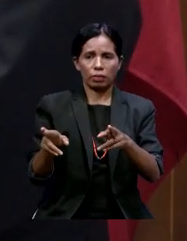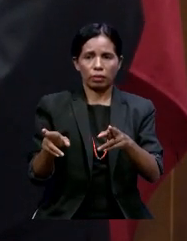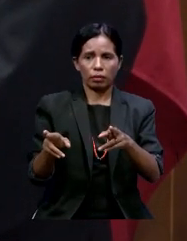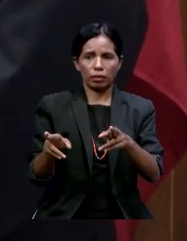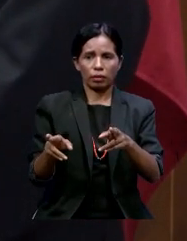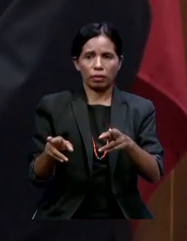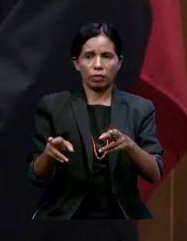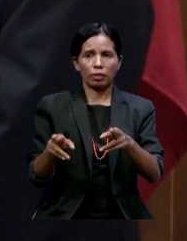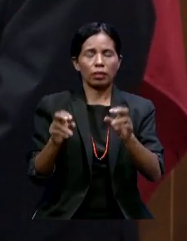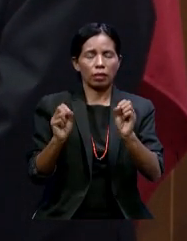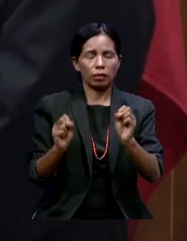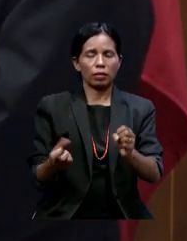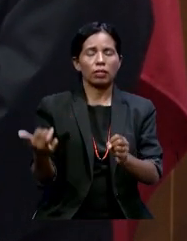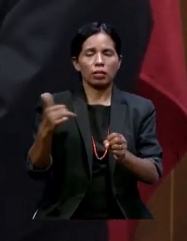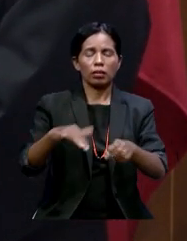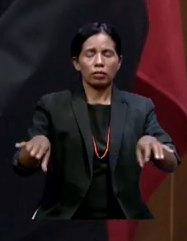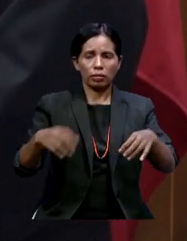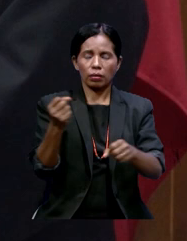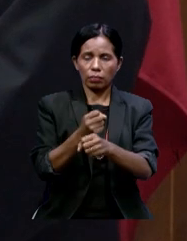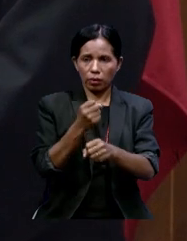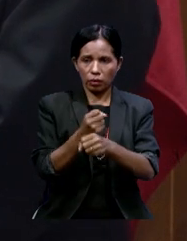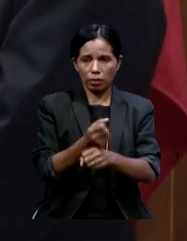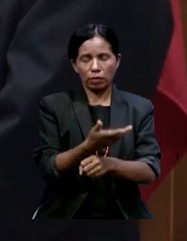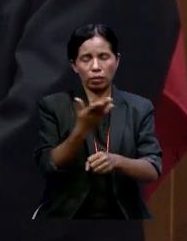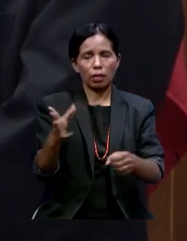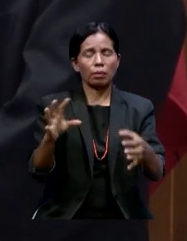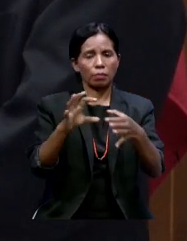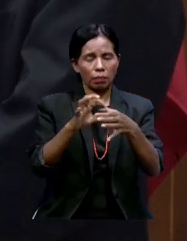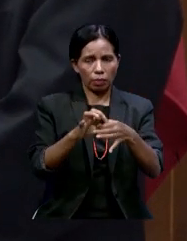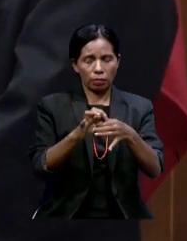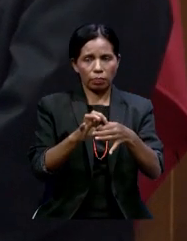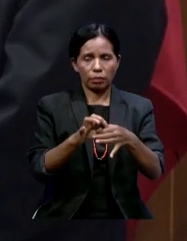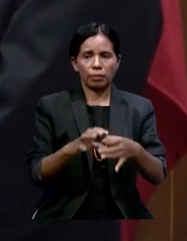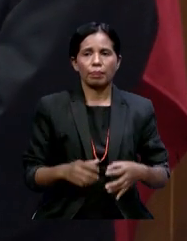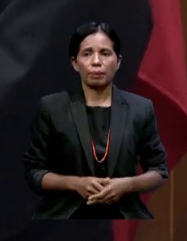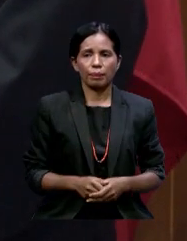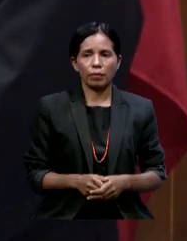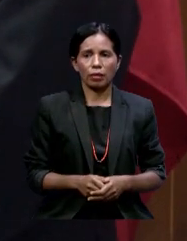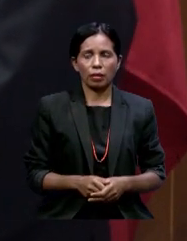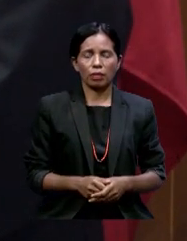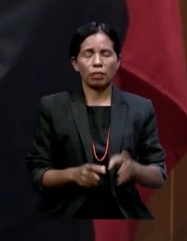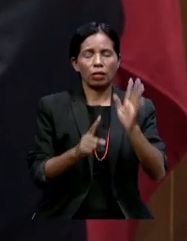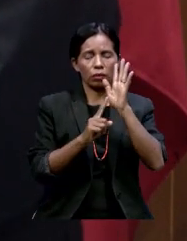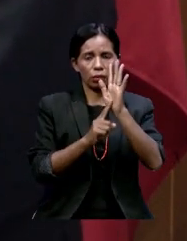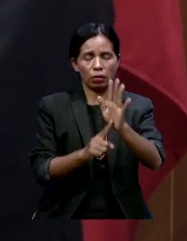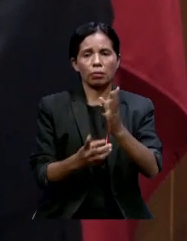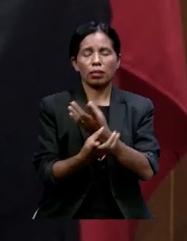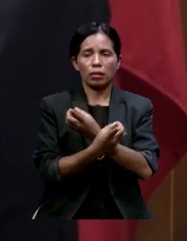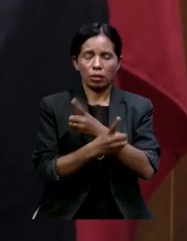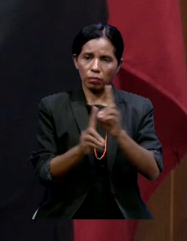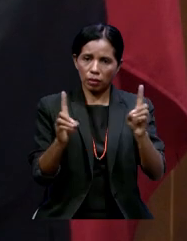not only participated but invested in your ongoing membership, this demonstrated